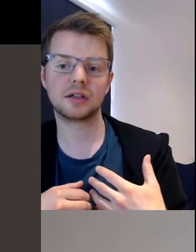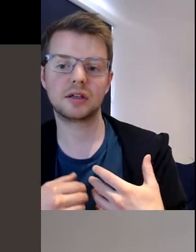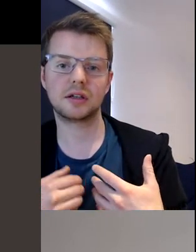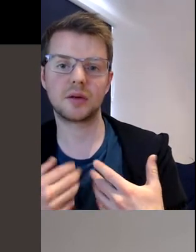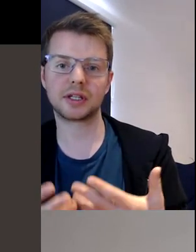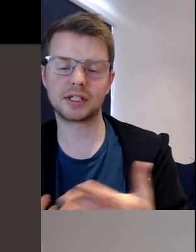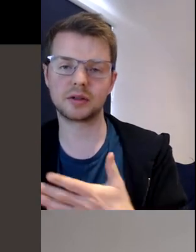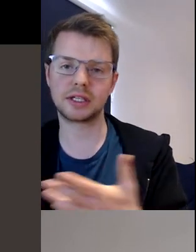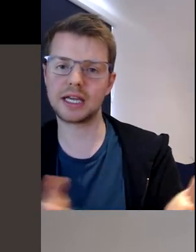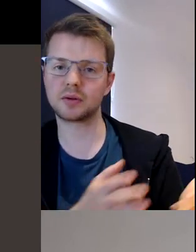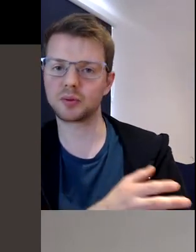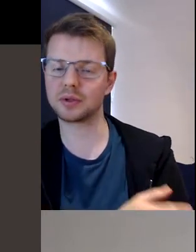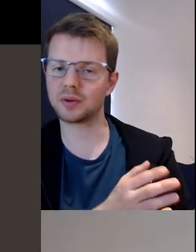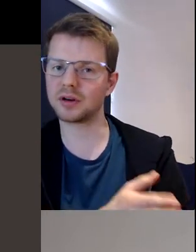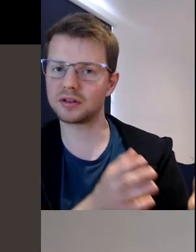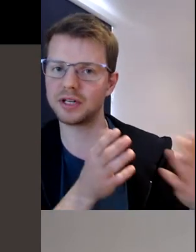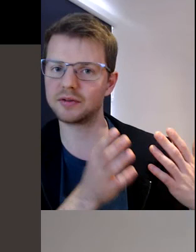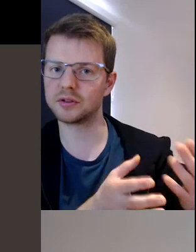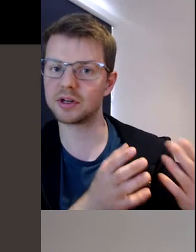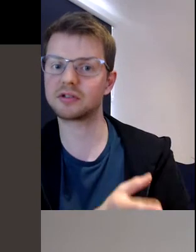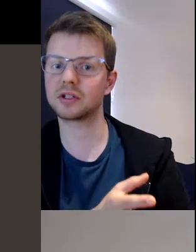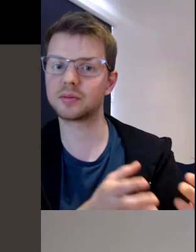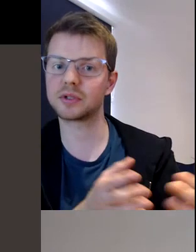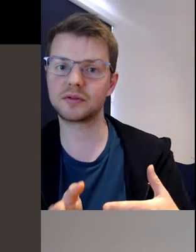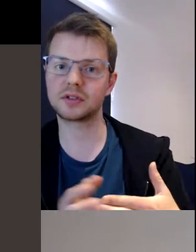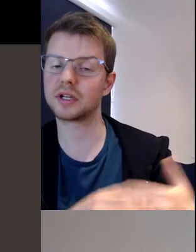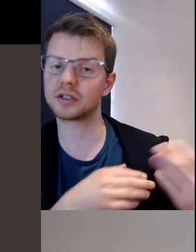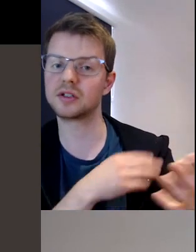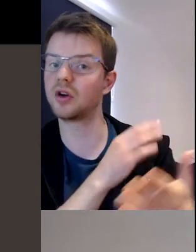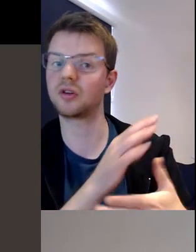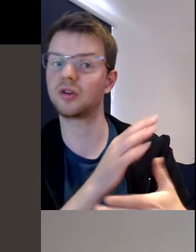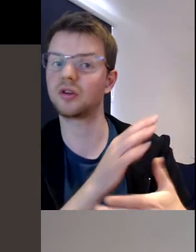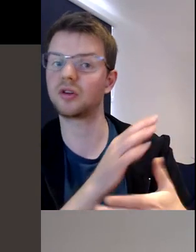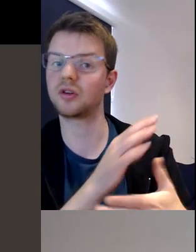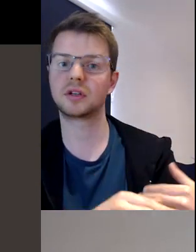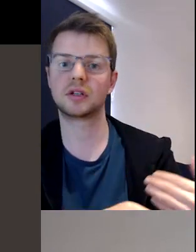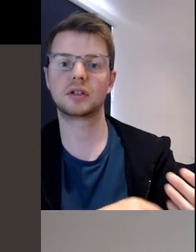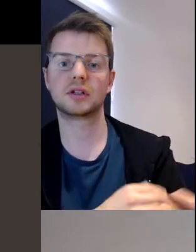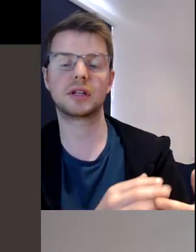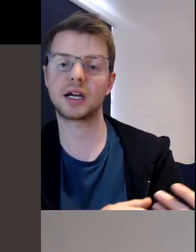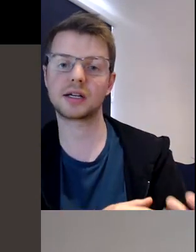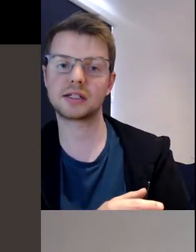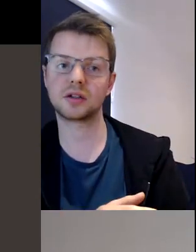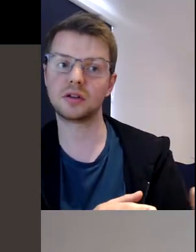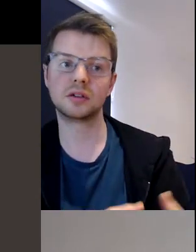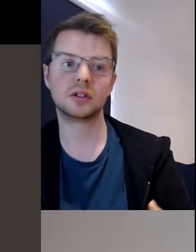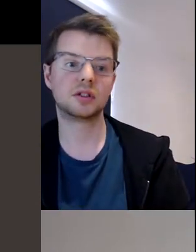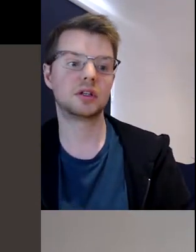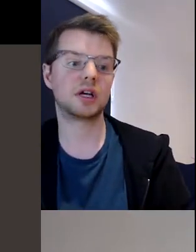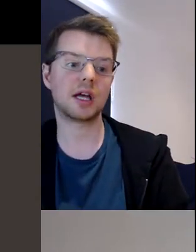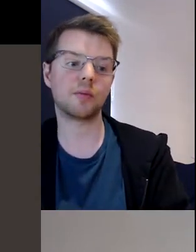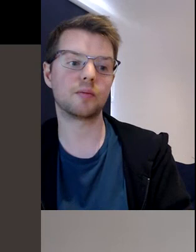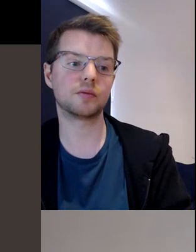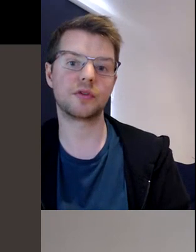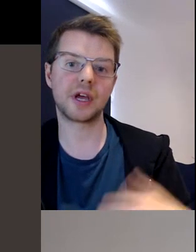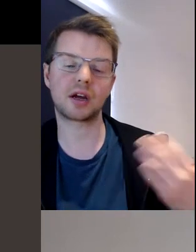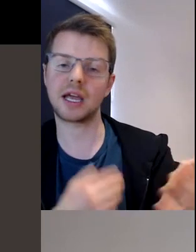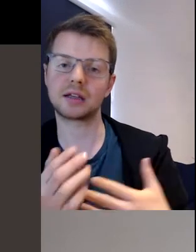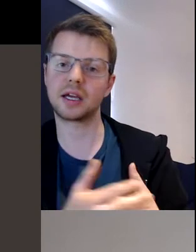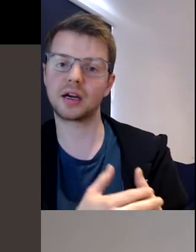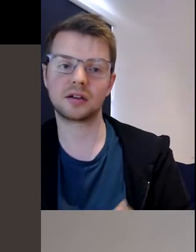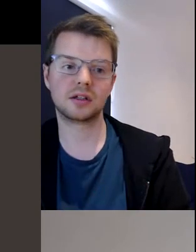the ability to engage with people who aren't even doing the registering themselves, so they're not engaging with that guidance at all.